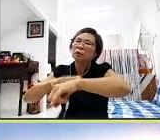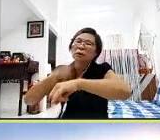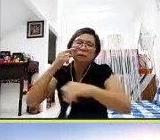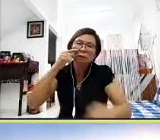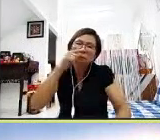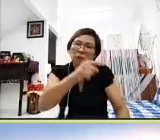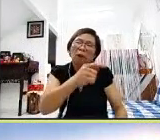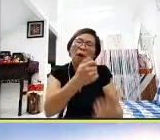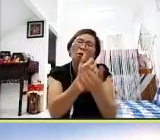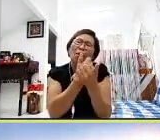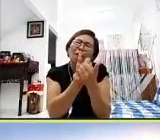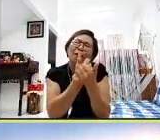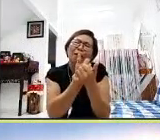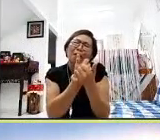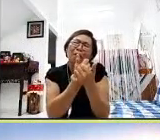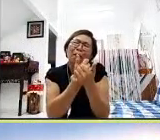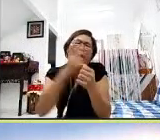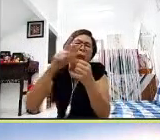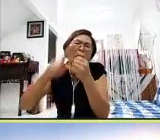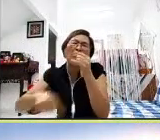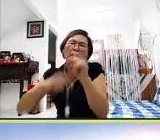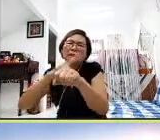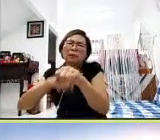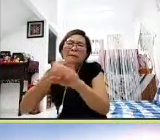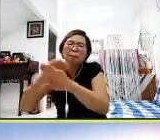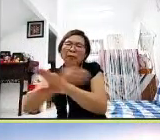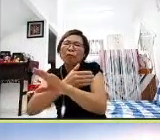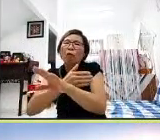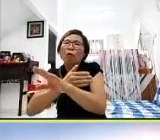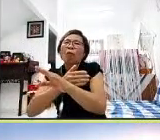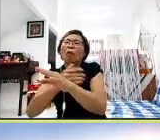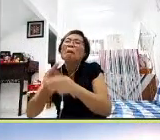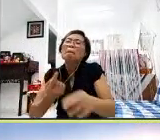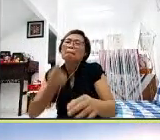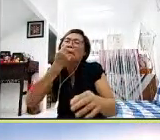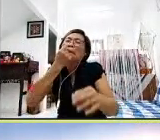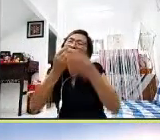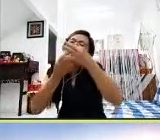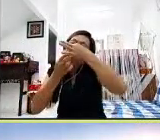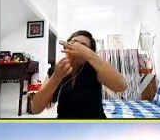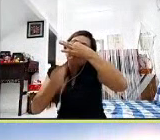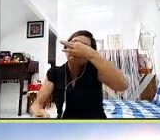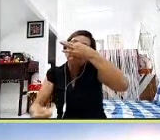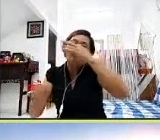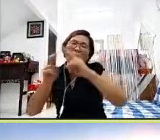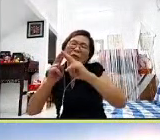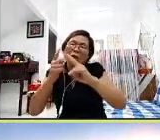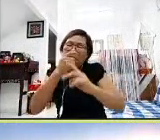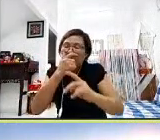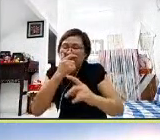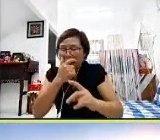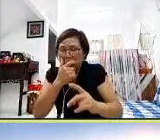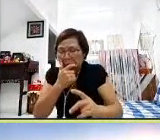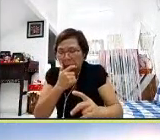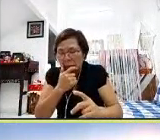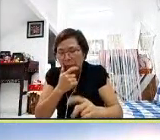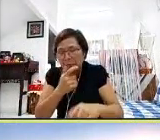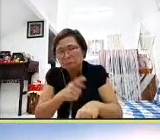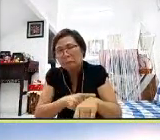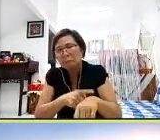their loved one for the last time before we tube them. And it's actually very sad movement if you experience